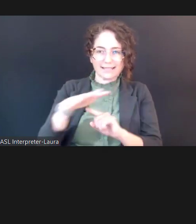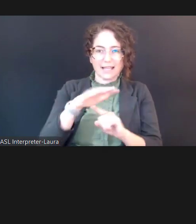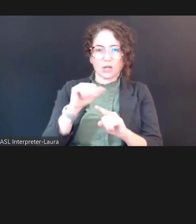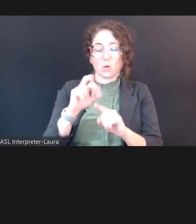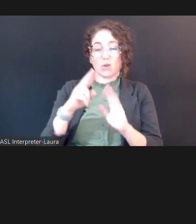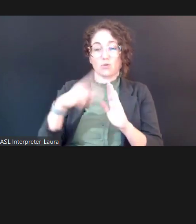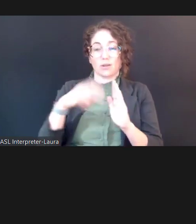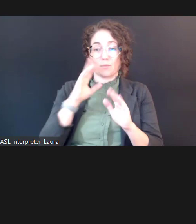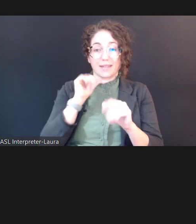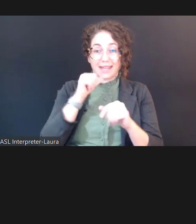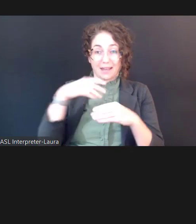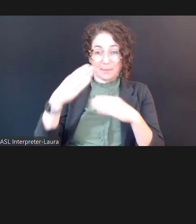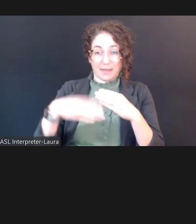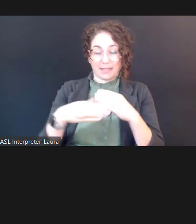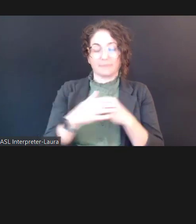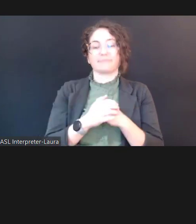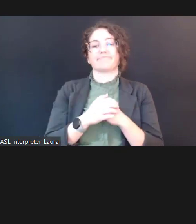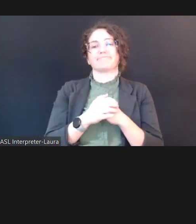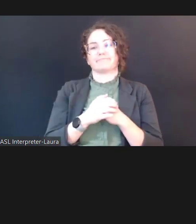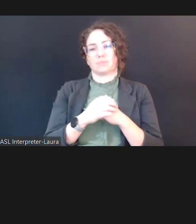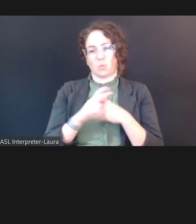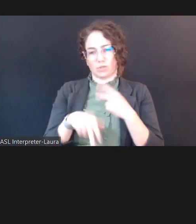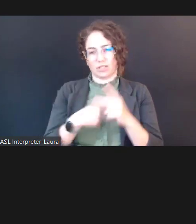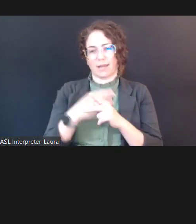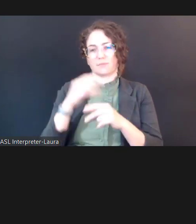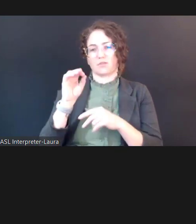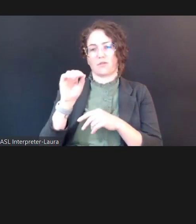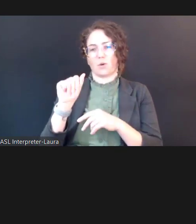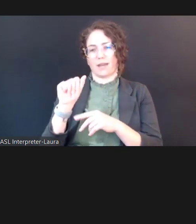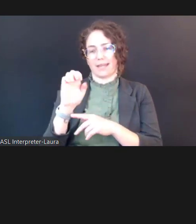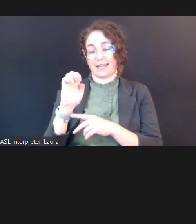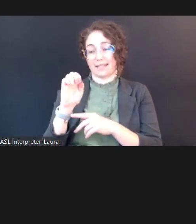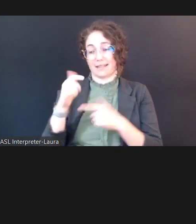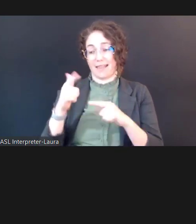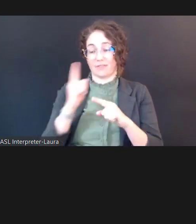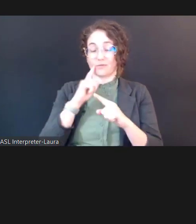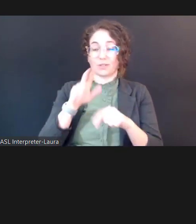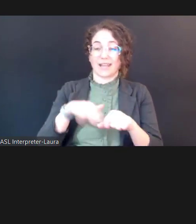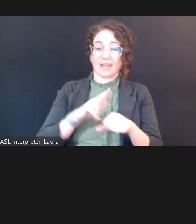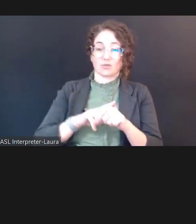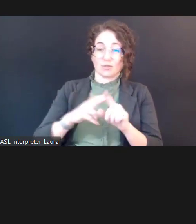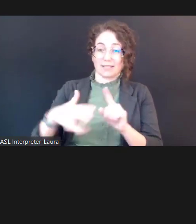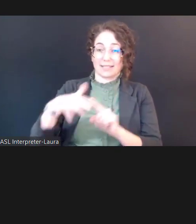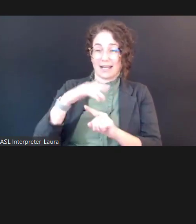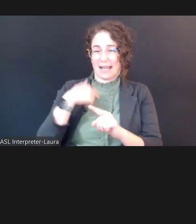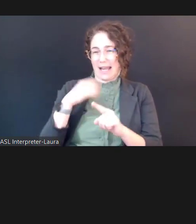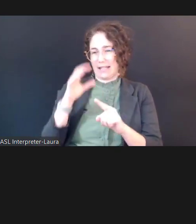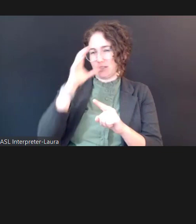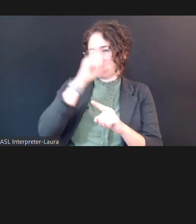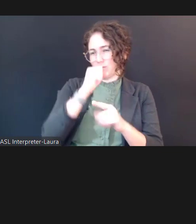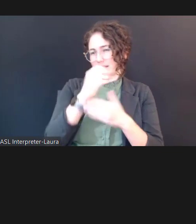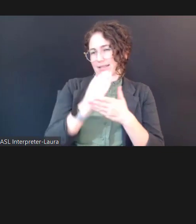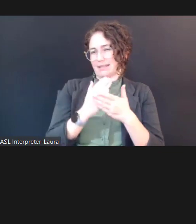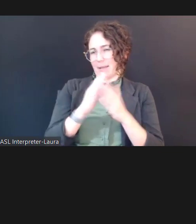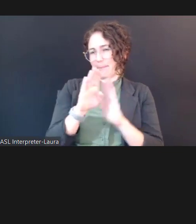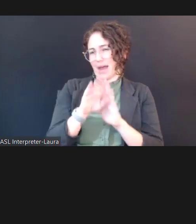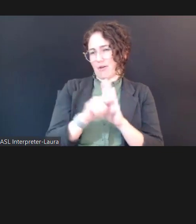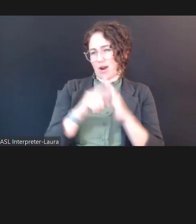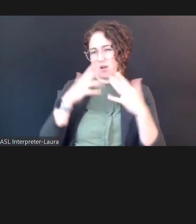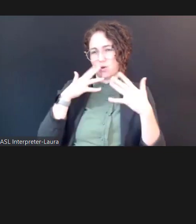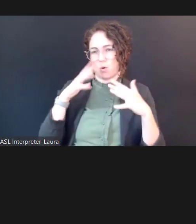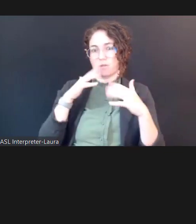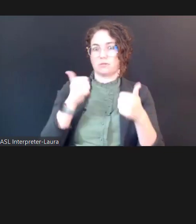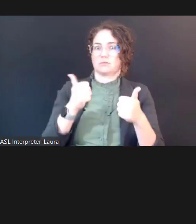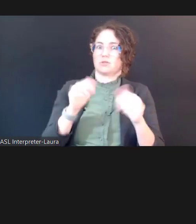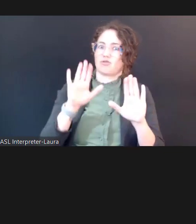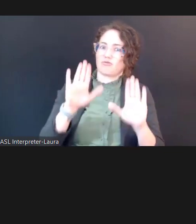reading will be incomplete. Which types of OAEs allow it to be used in a natural setting, which I assume has some background noise?